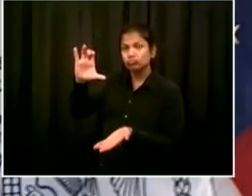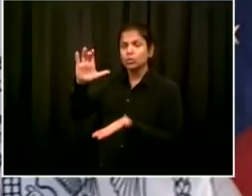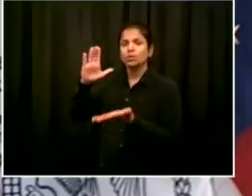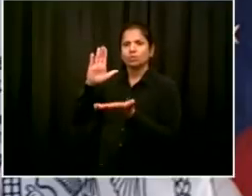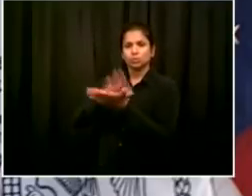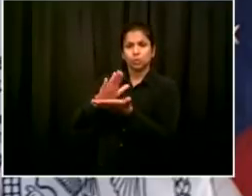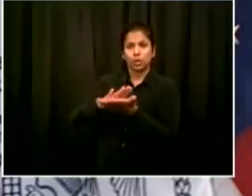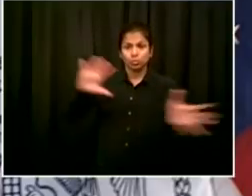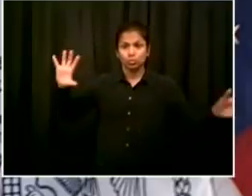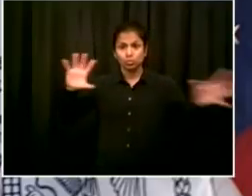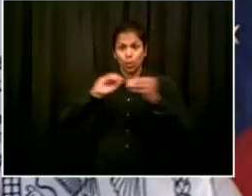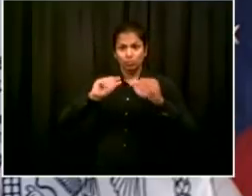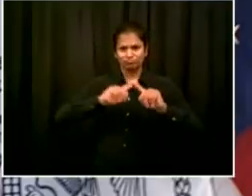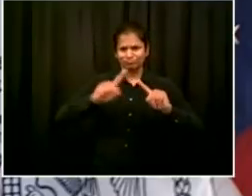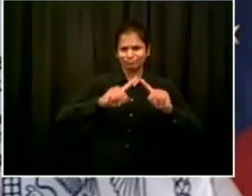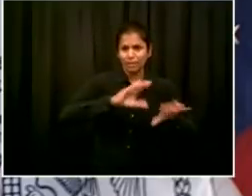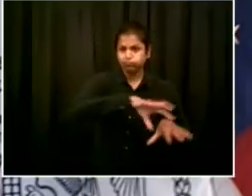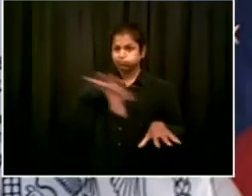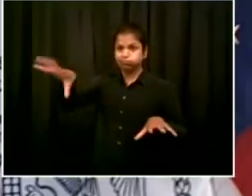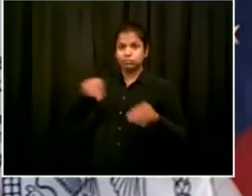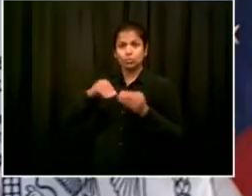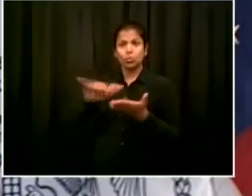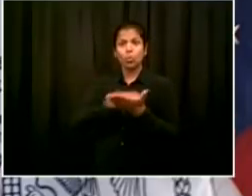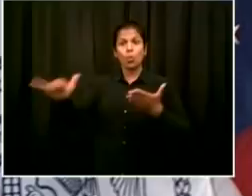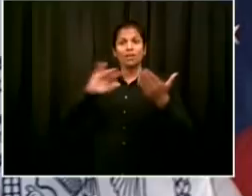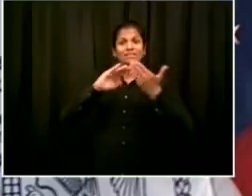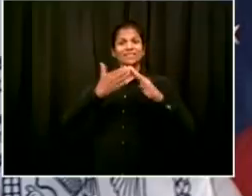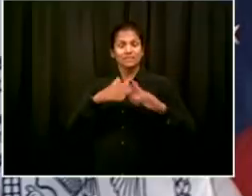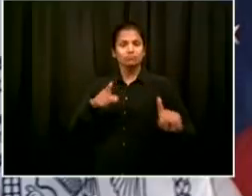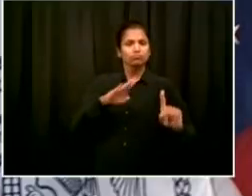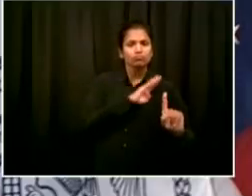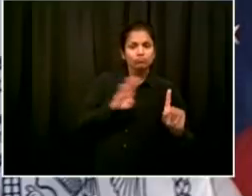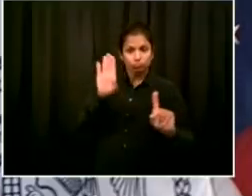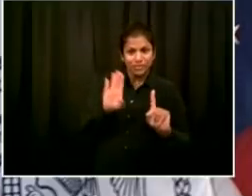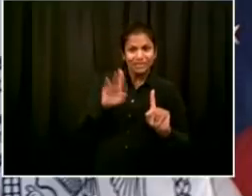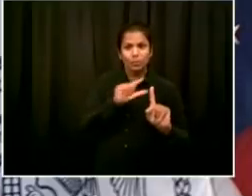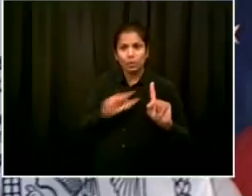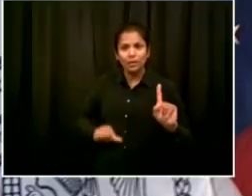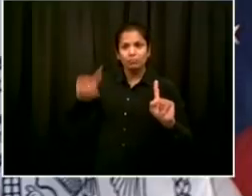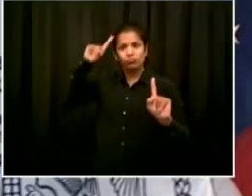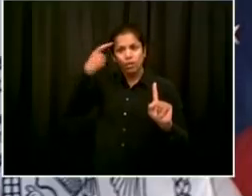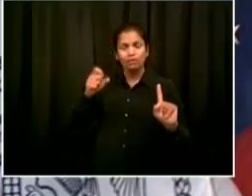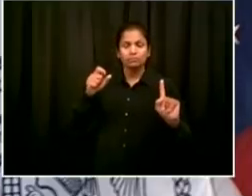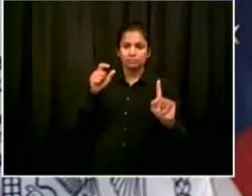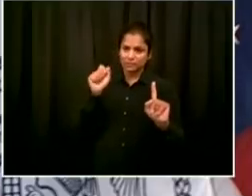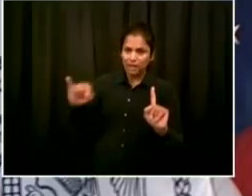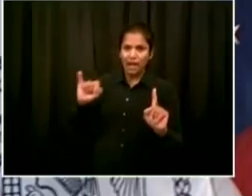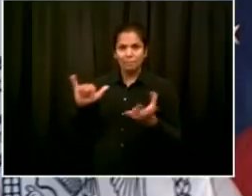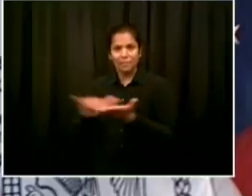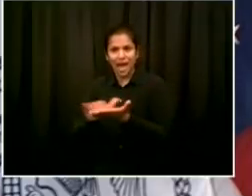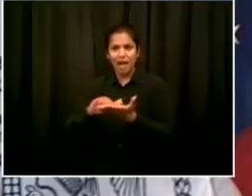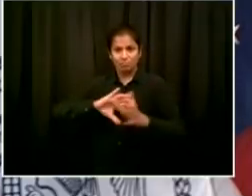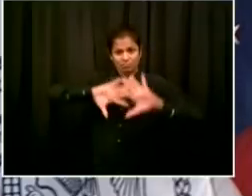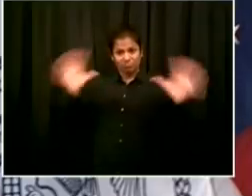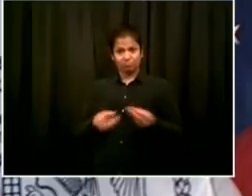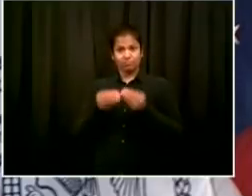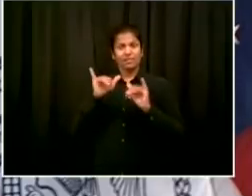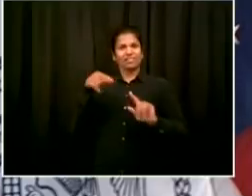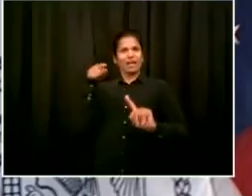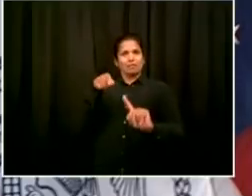to improve this plan. It is a big undertaking, but it's all about health and safety first. That's how we've